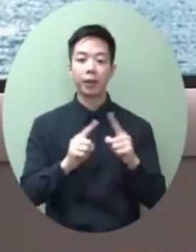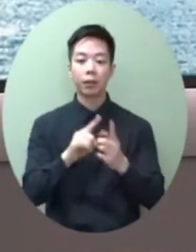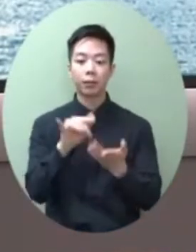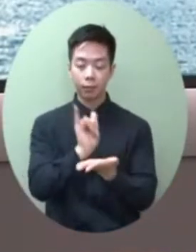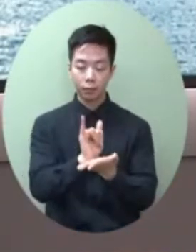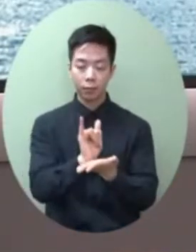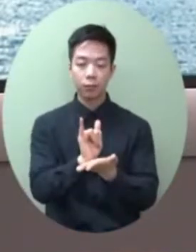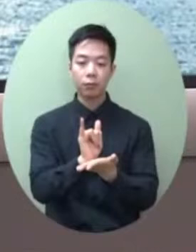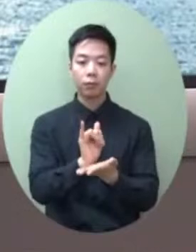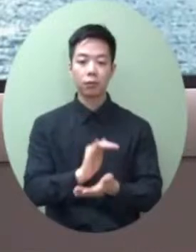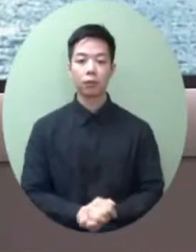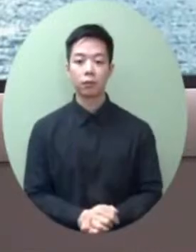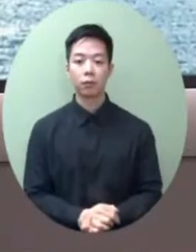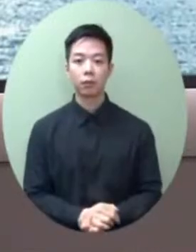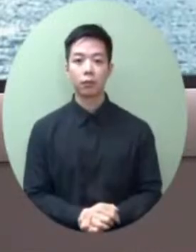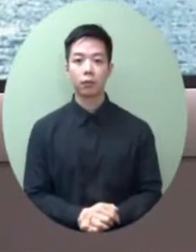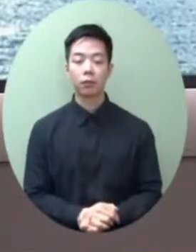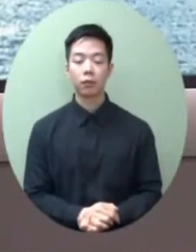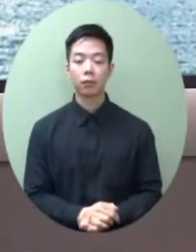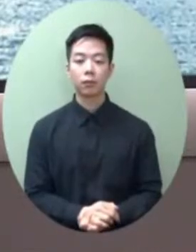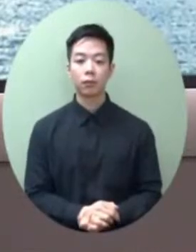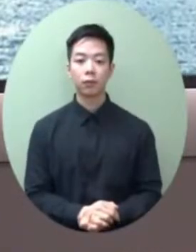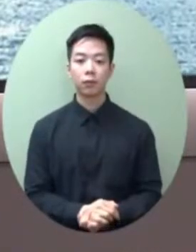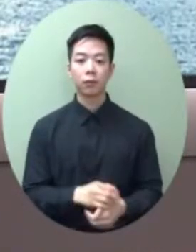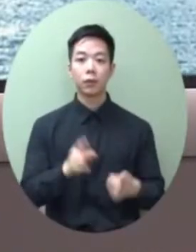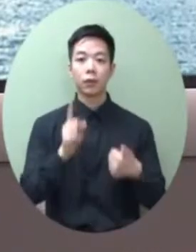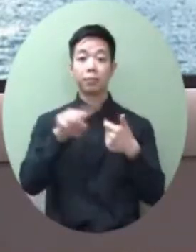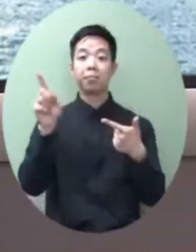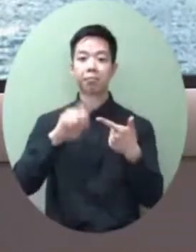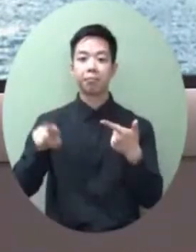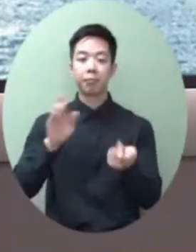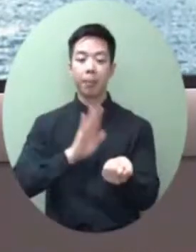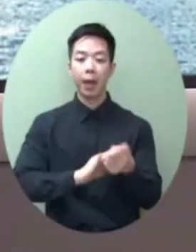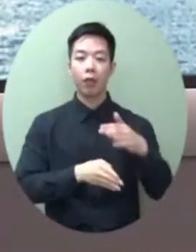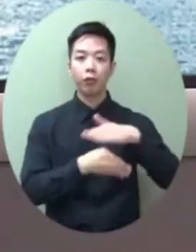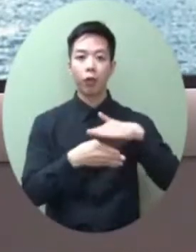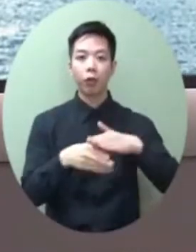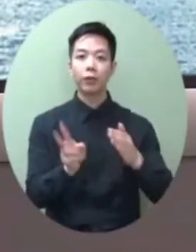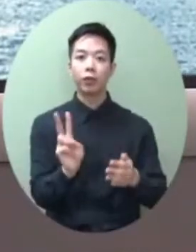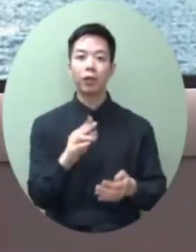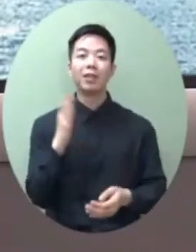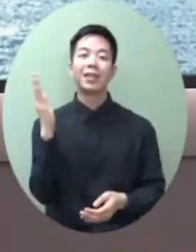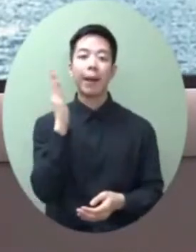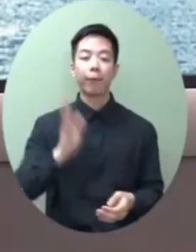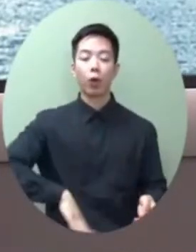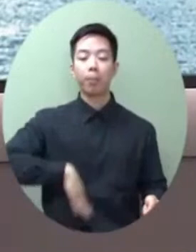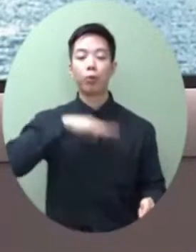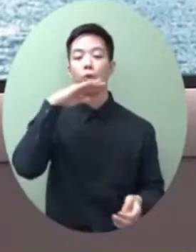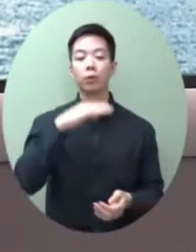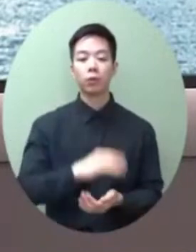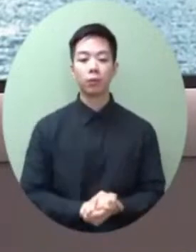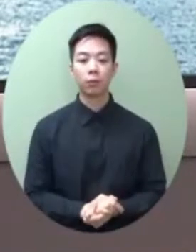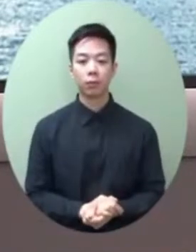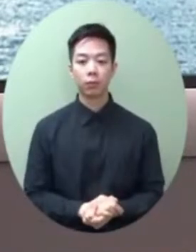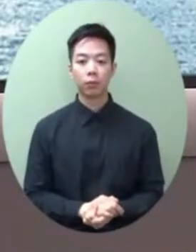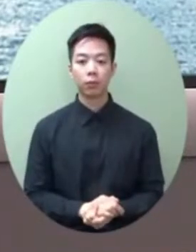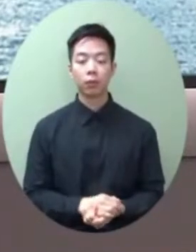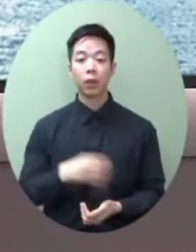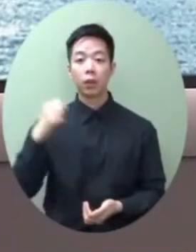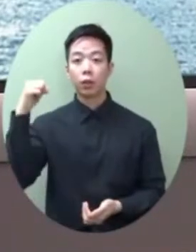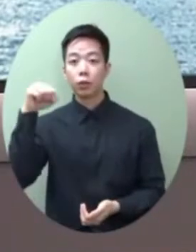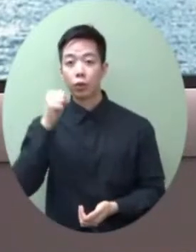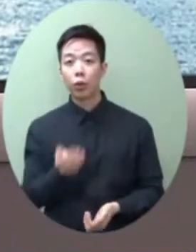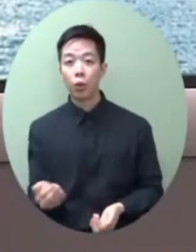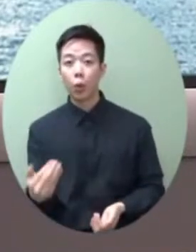3,400 confirmed patients receiving treatment at the hospitals. And the tier 1, tier 2 wards have